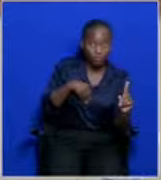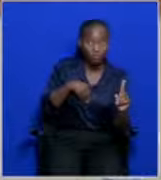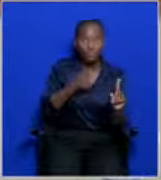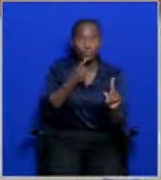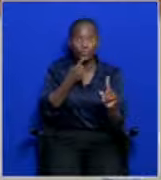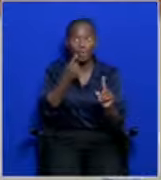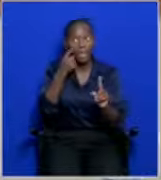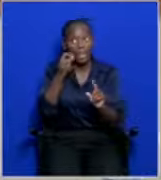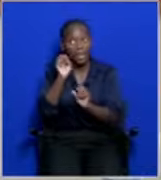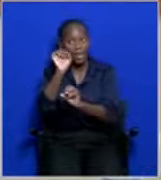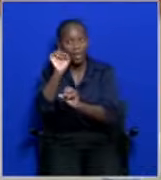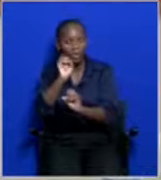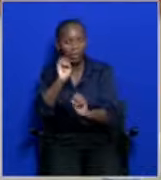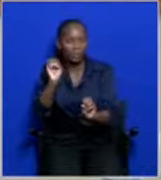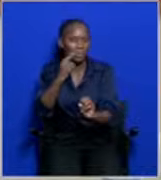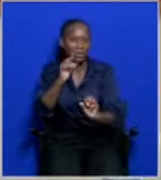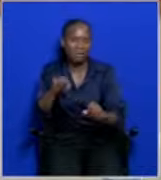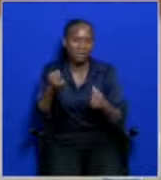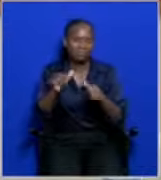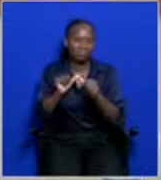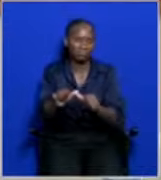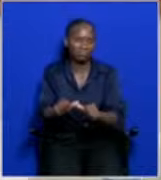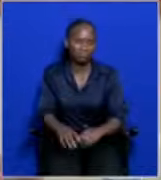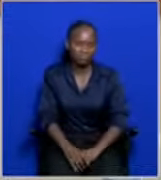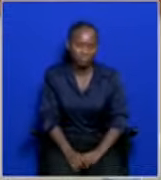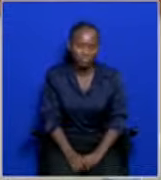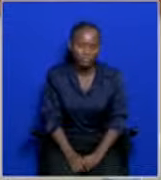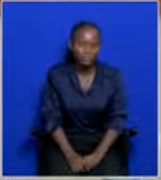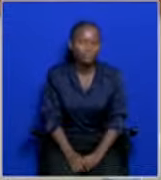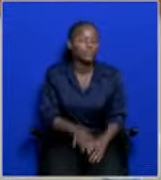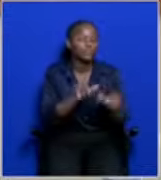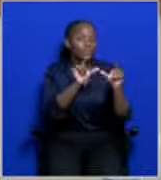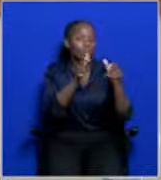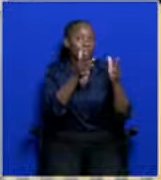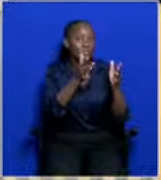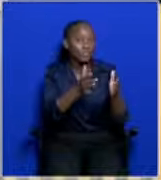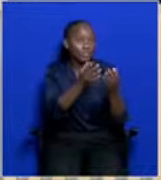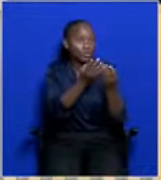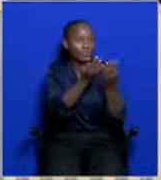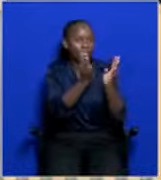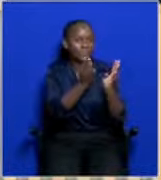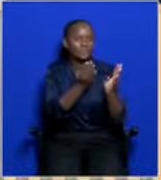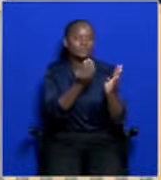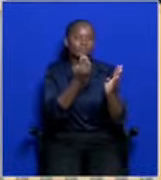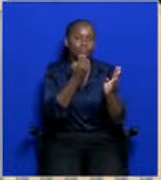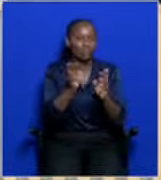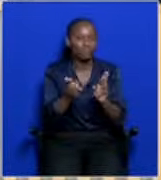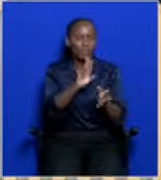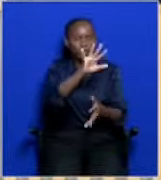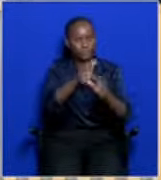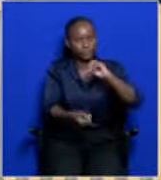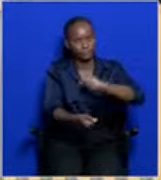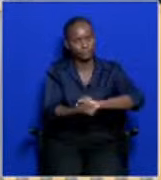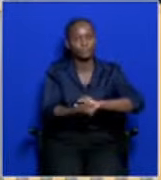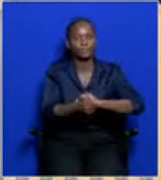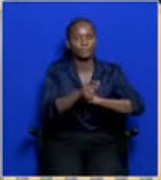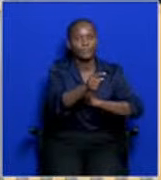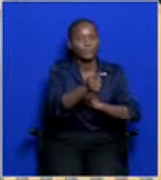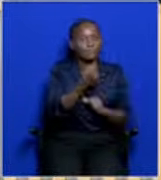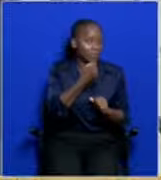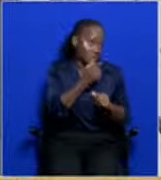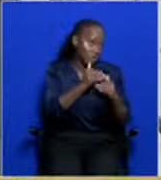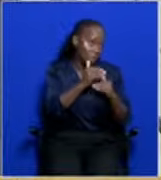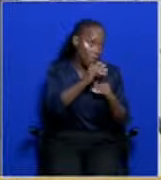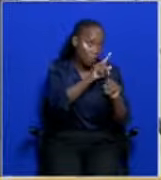the Benoni case. I think, Mr. Law, earlier on with the witness, you asked him a